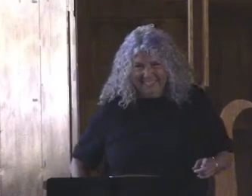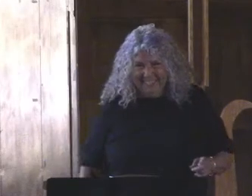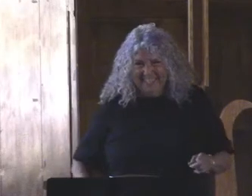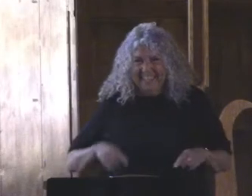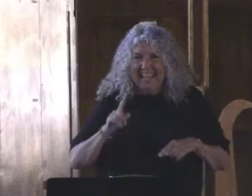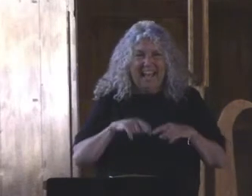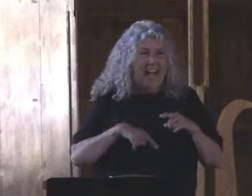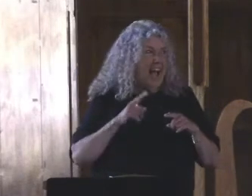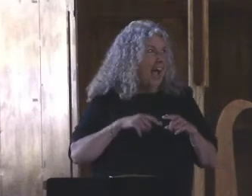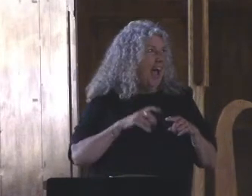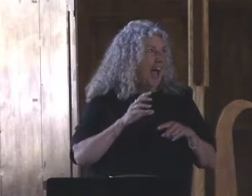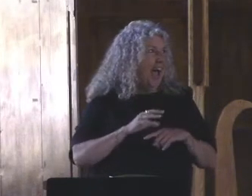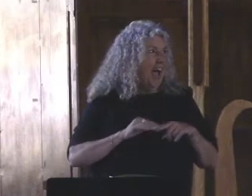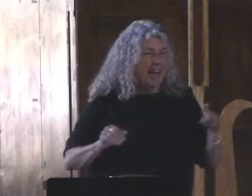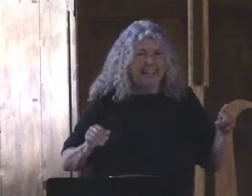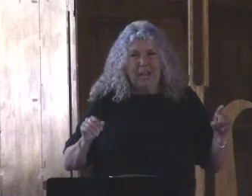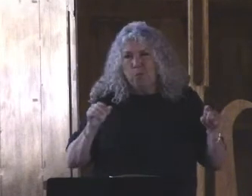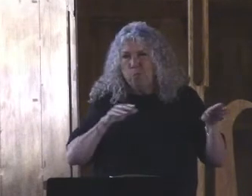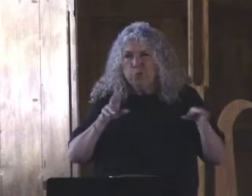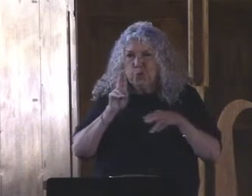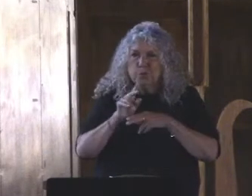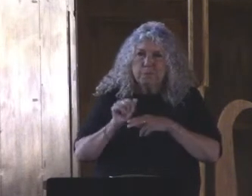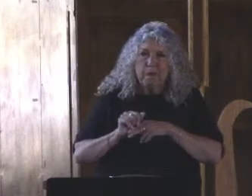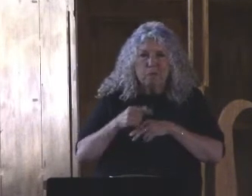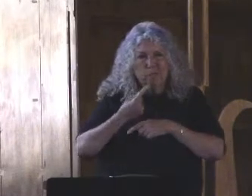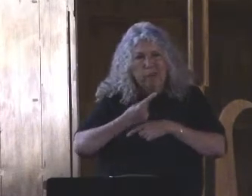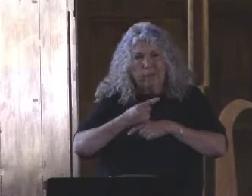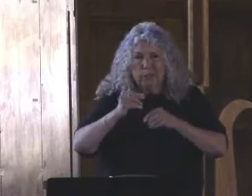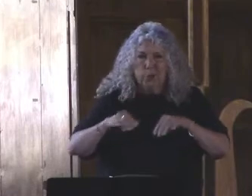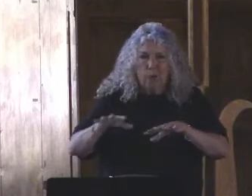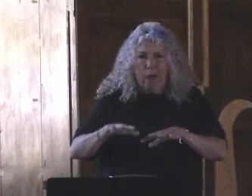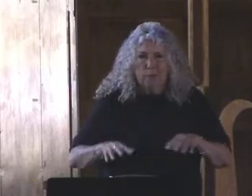I can't pull them off on solid ground.